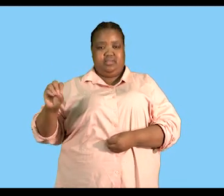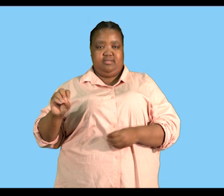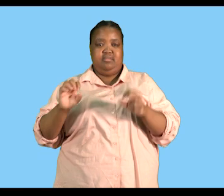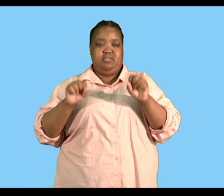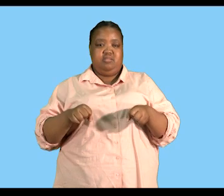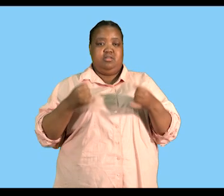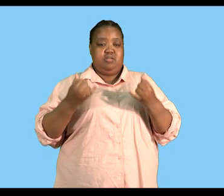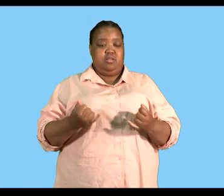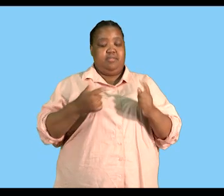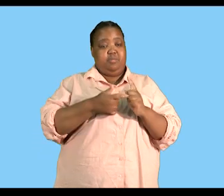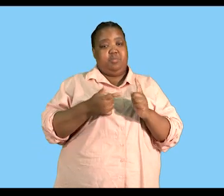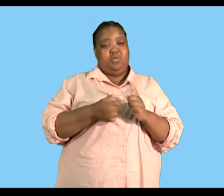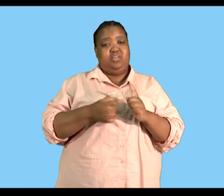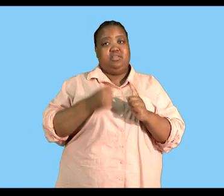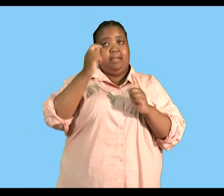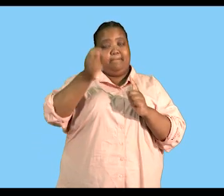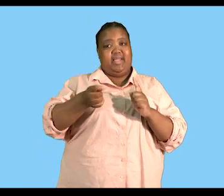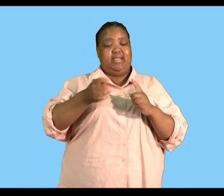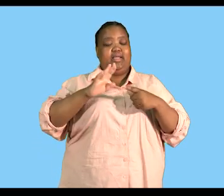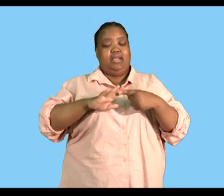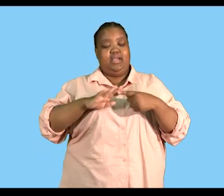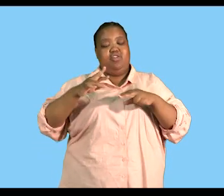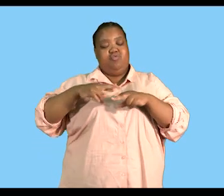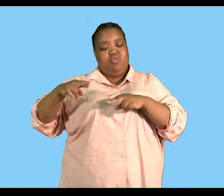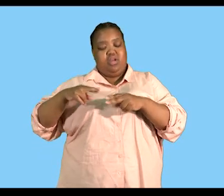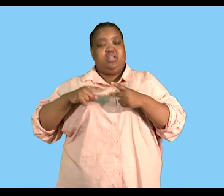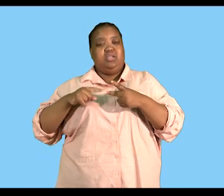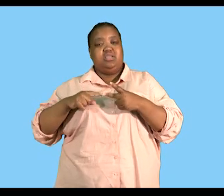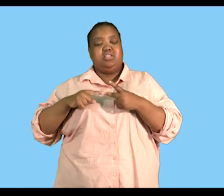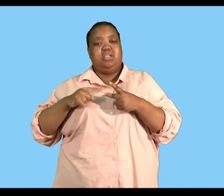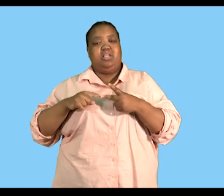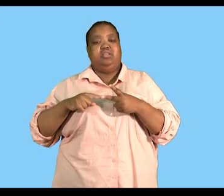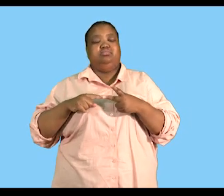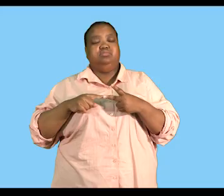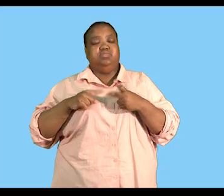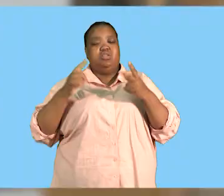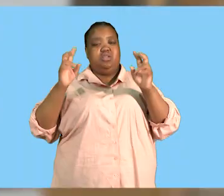3,700, of which he is paying for electricity and rent.